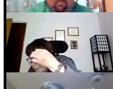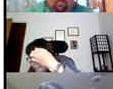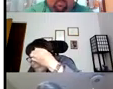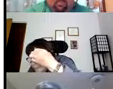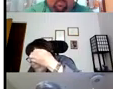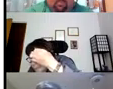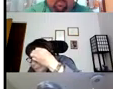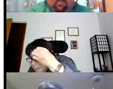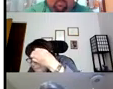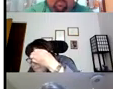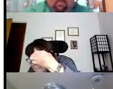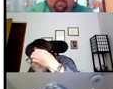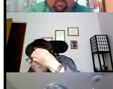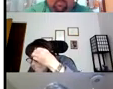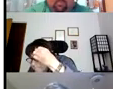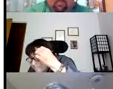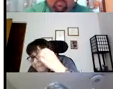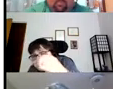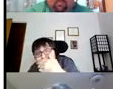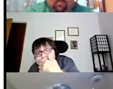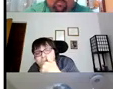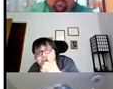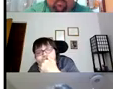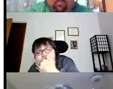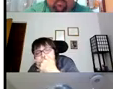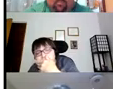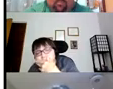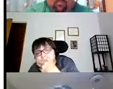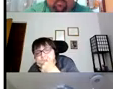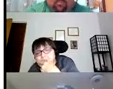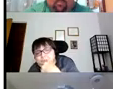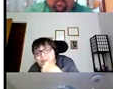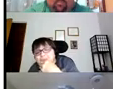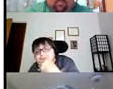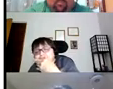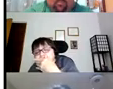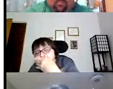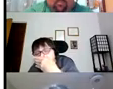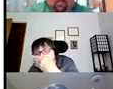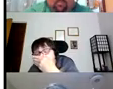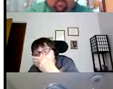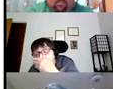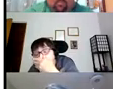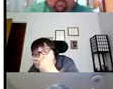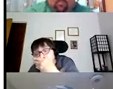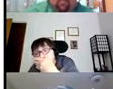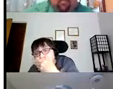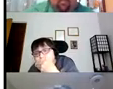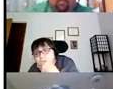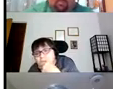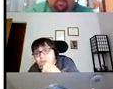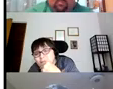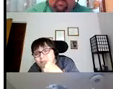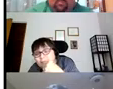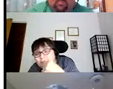our churches and our society. And then the domestic terror attack that happened last